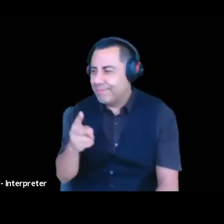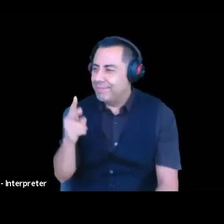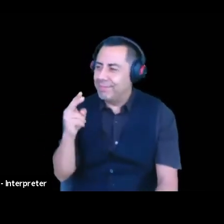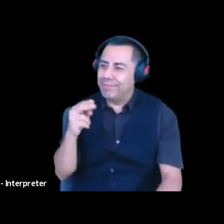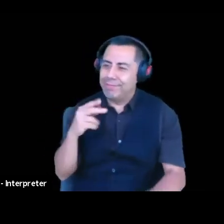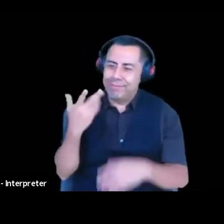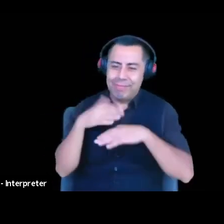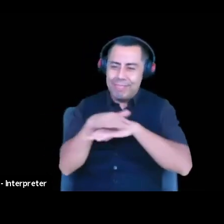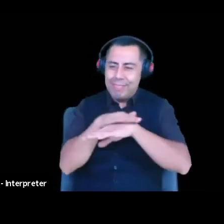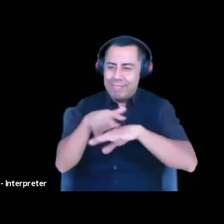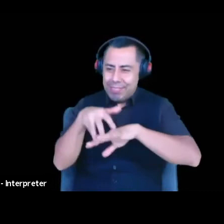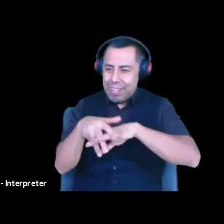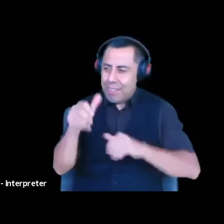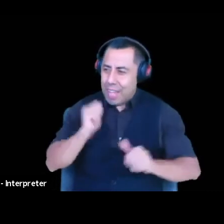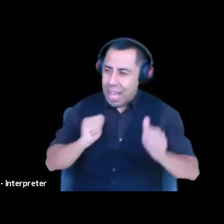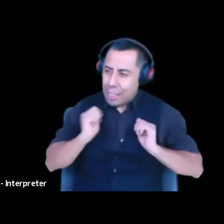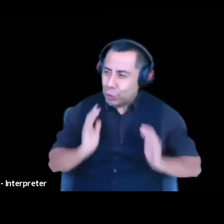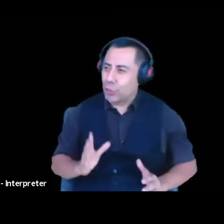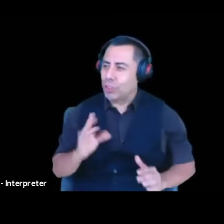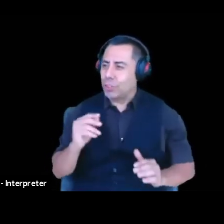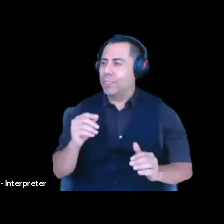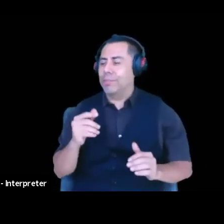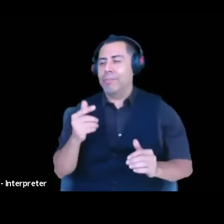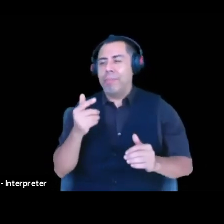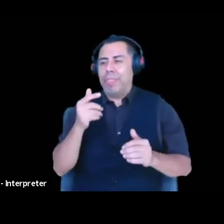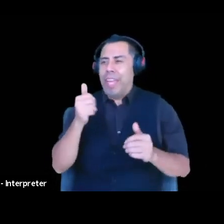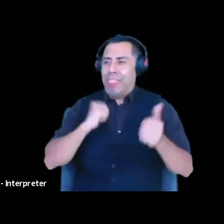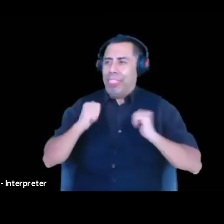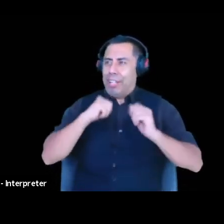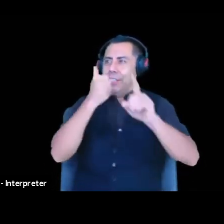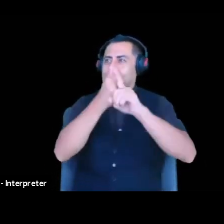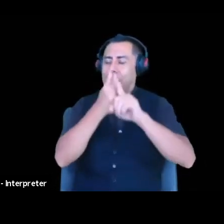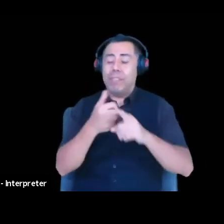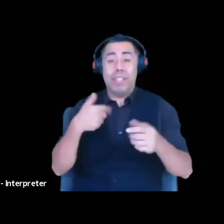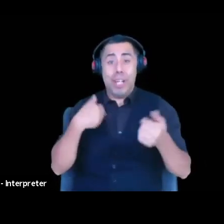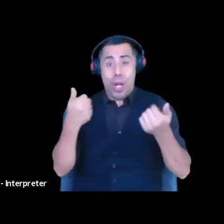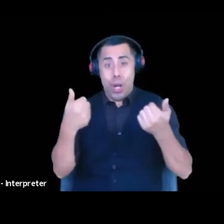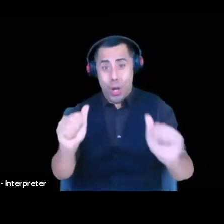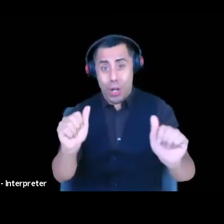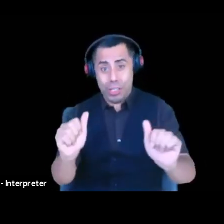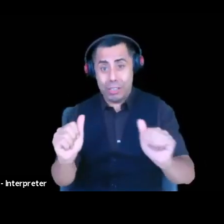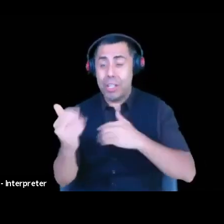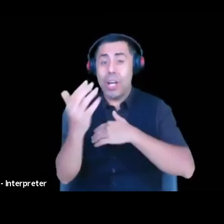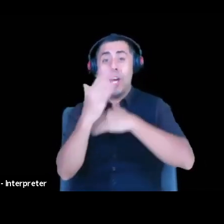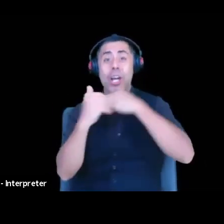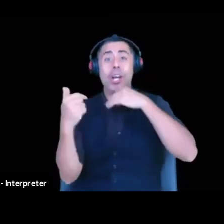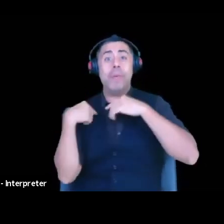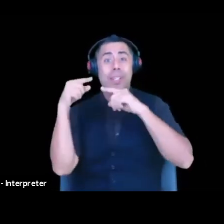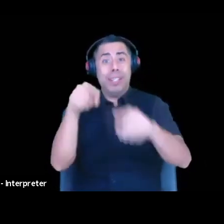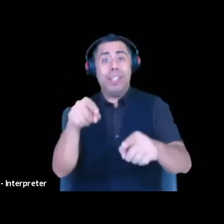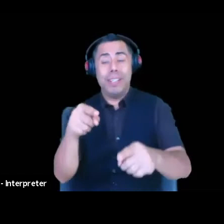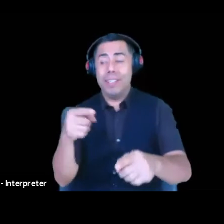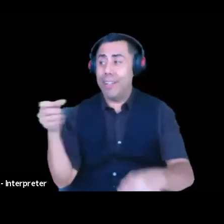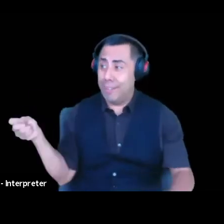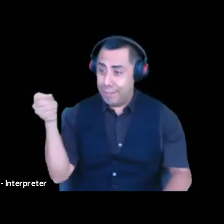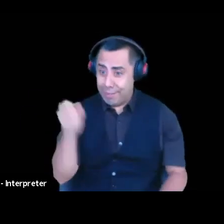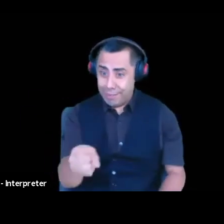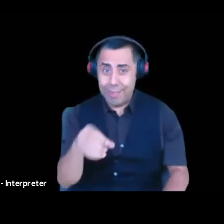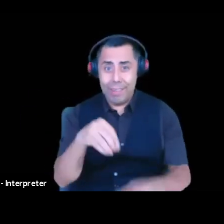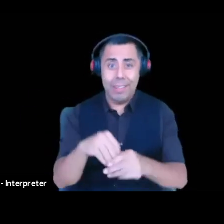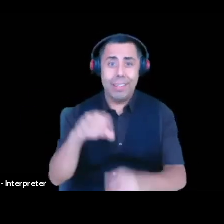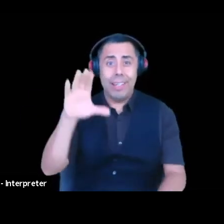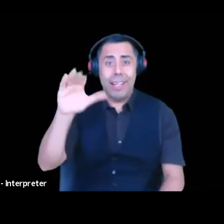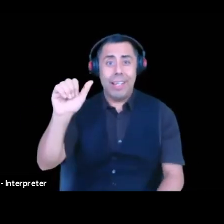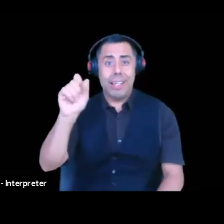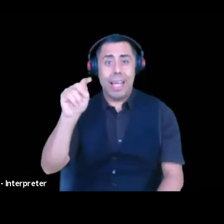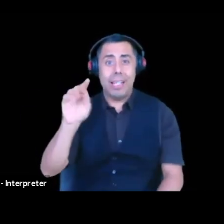of a sudden I'm auditioning and I got a call back, and then they said, hey, Ceyshe, you're part of the cast, but we don't know what you're gonna play